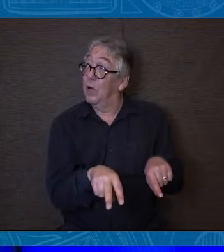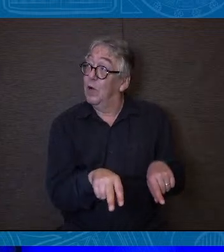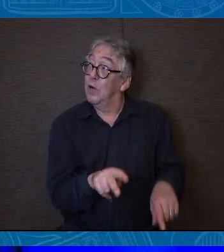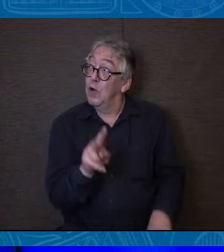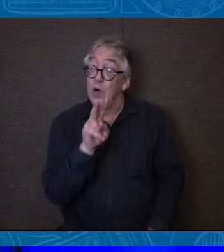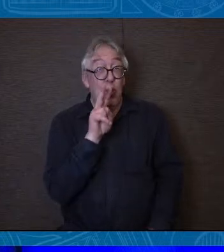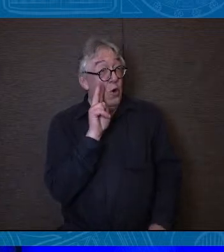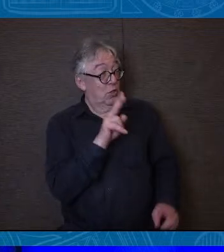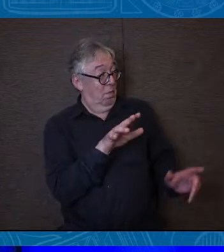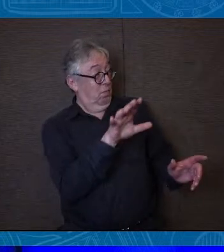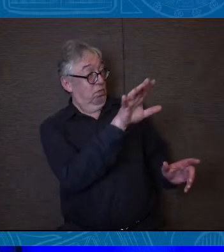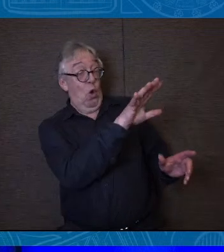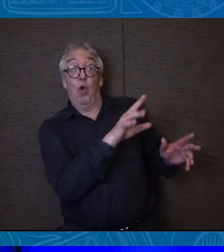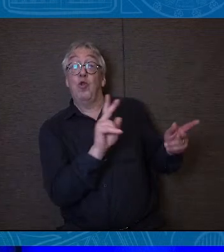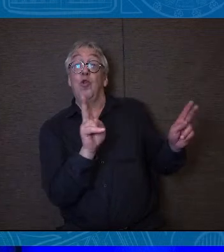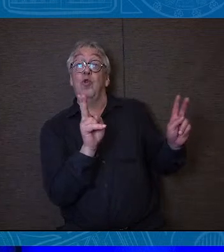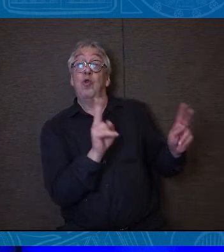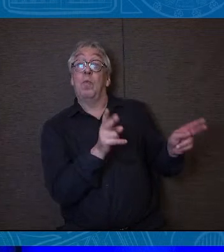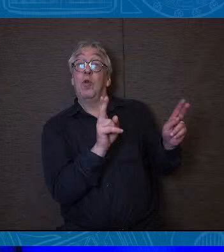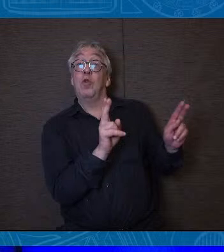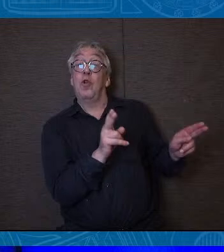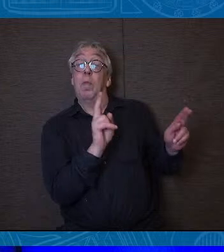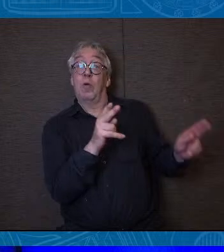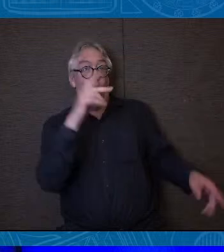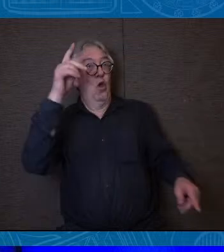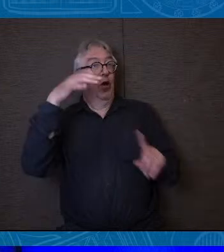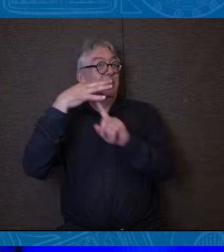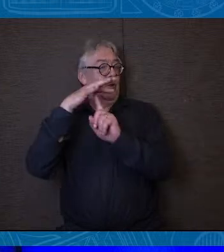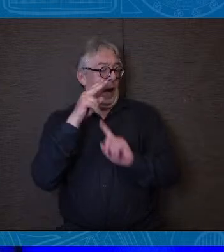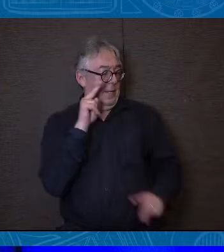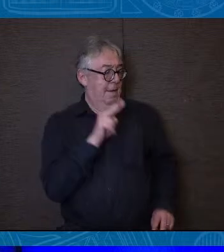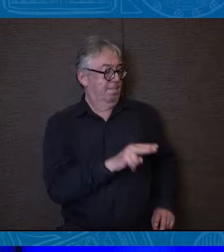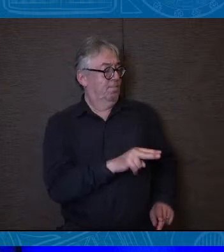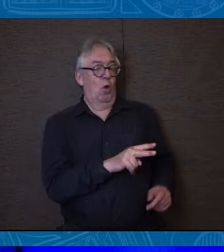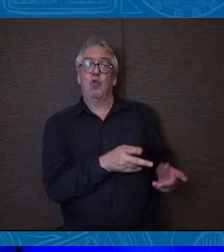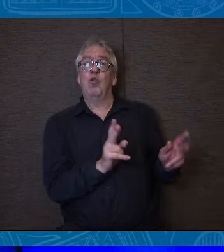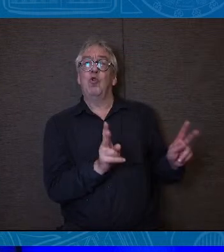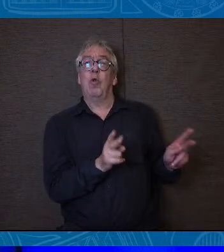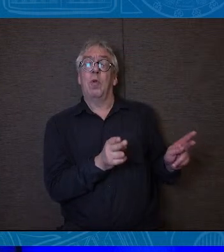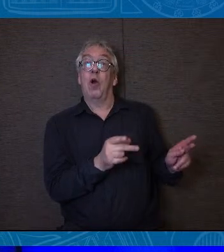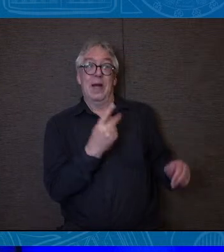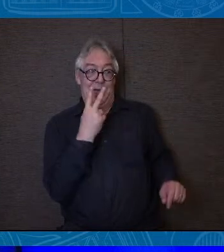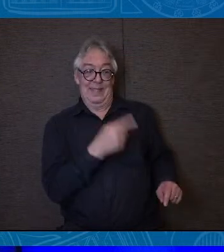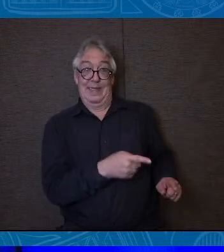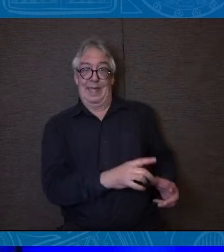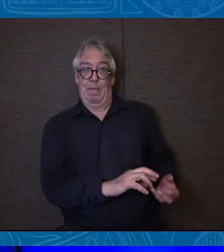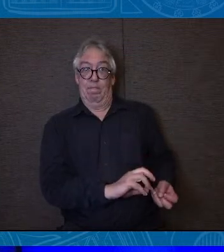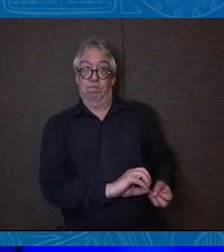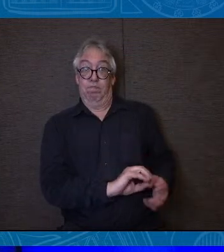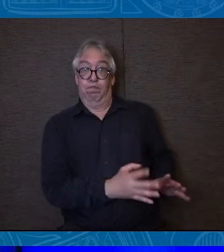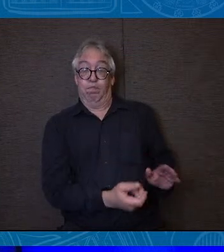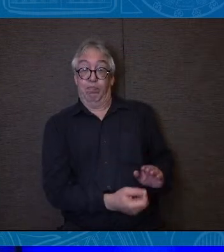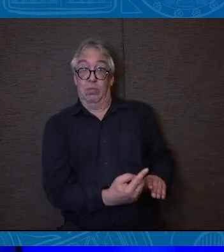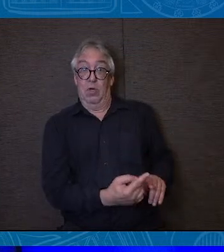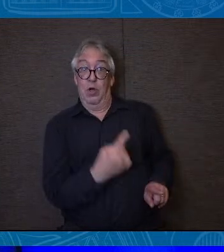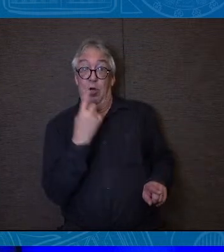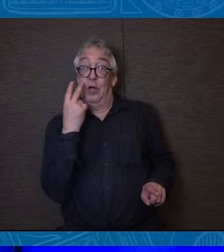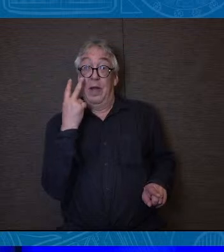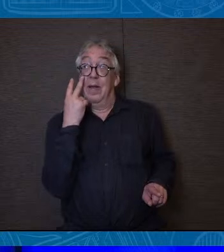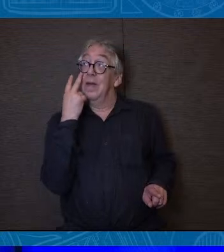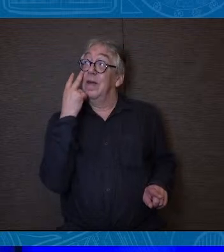Everything was going normal. Suddenly, when you see a disruption, you see all the coverage